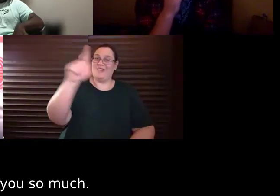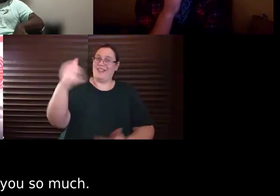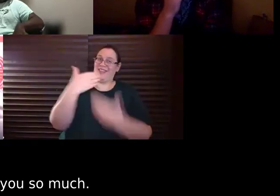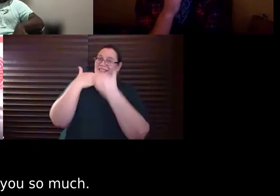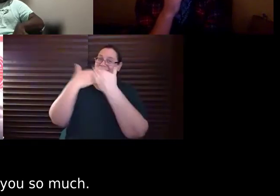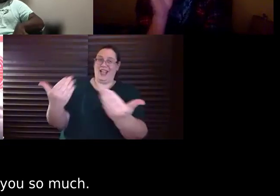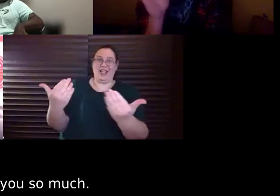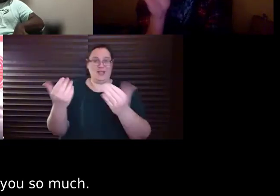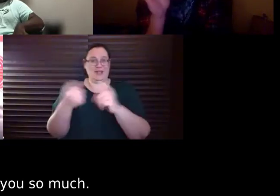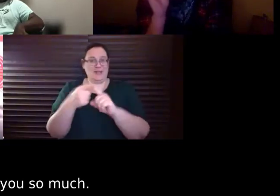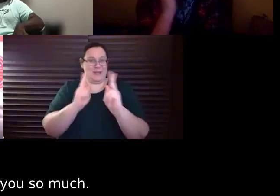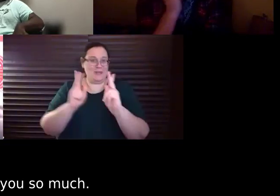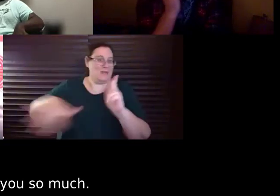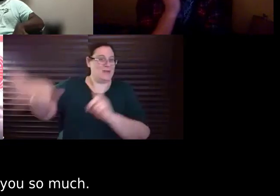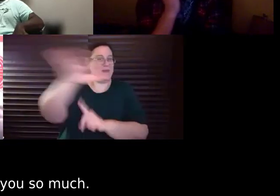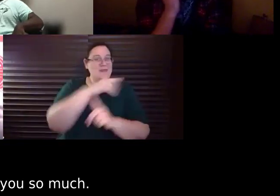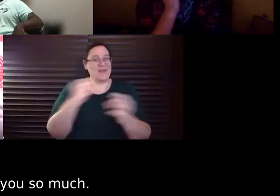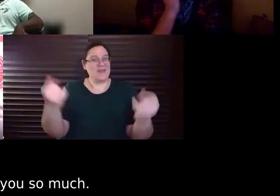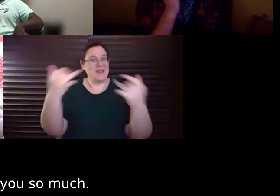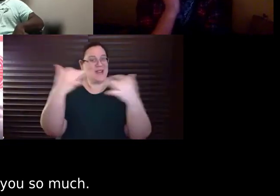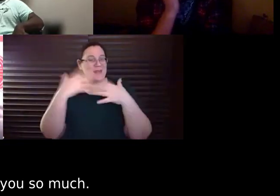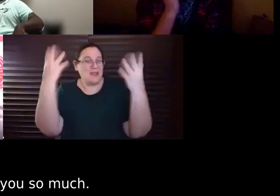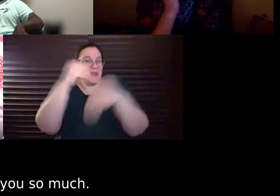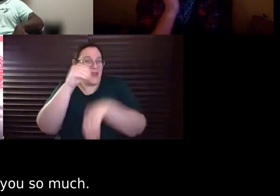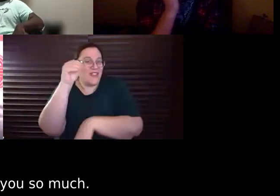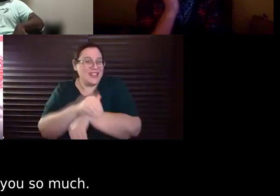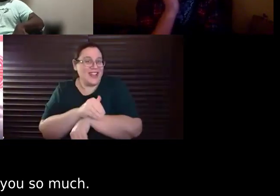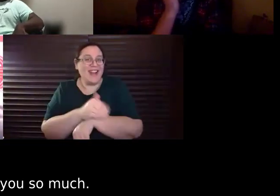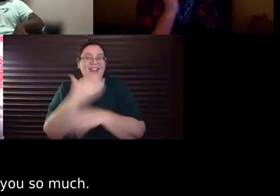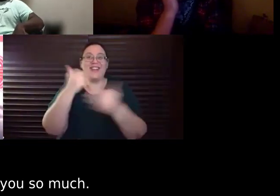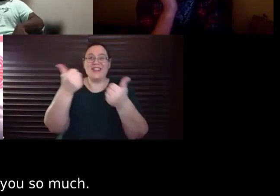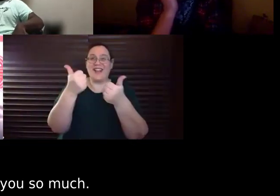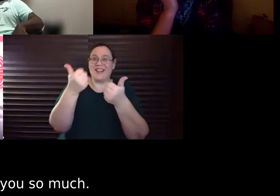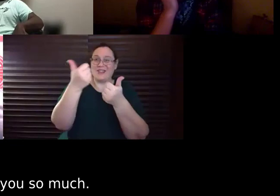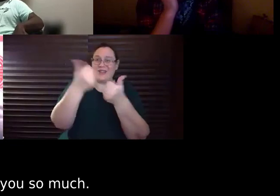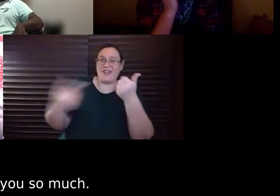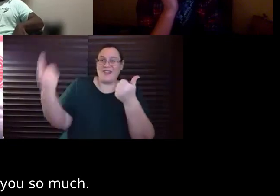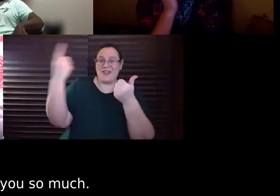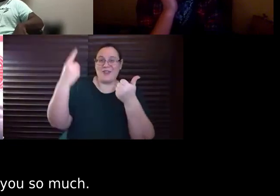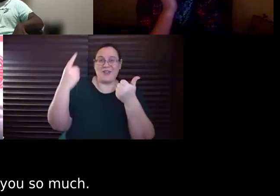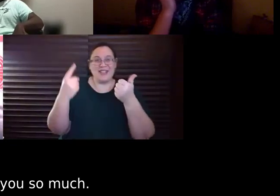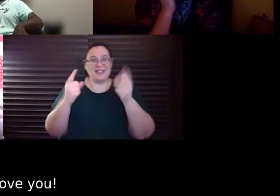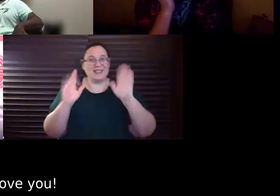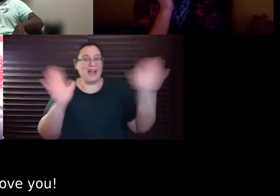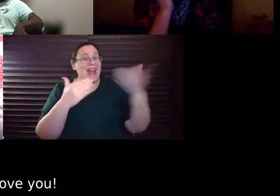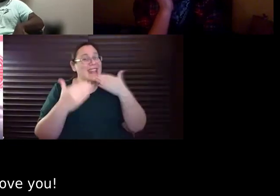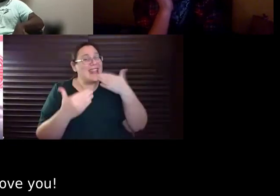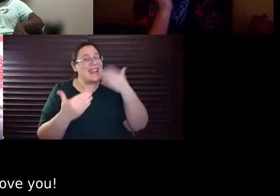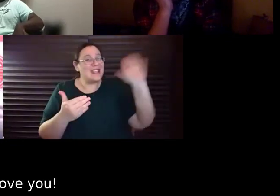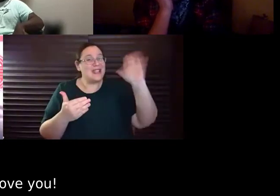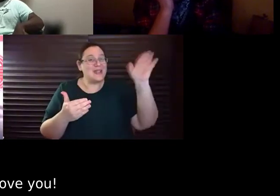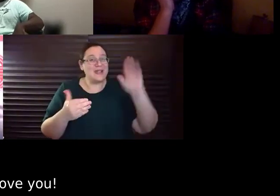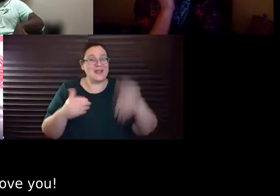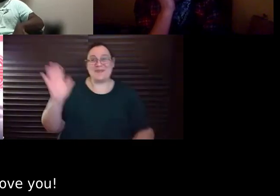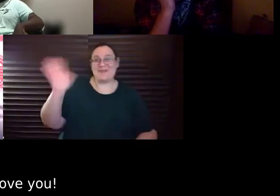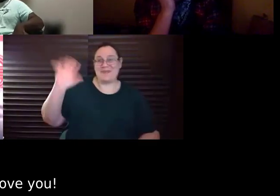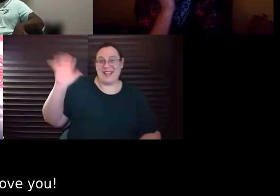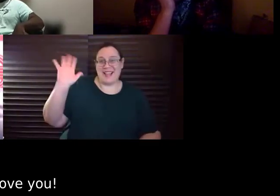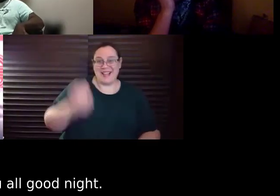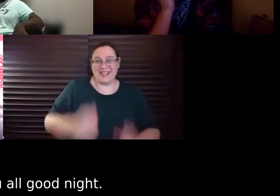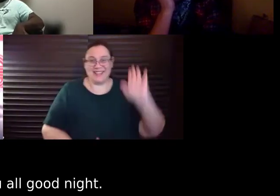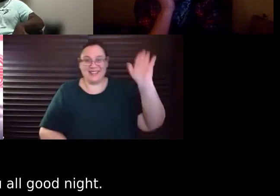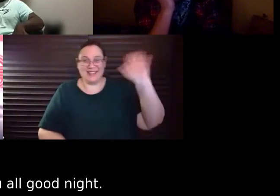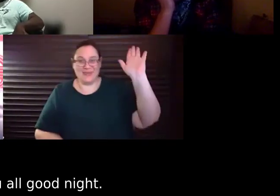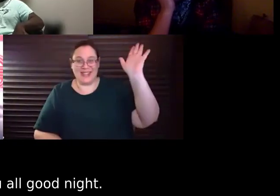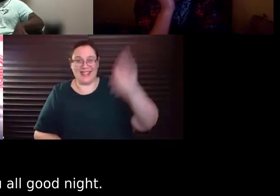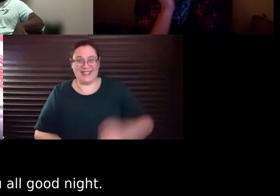from Have a beautiful night. Good luck to the rest. Thank you so much. I love